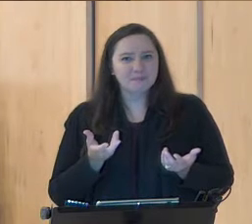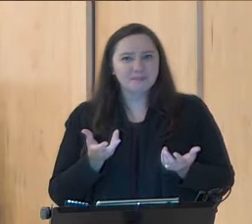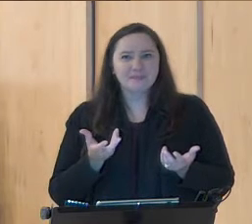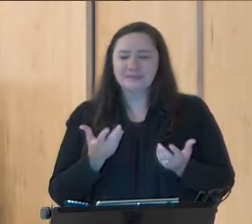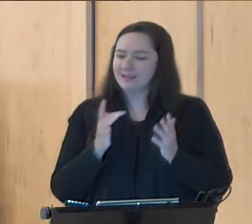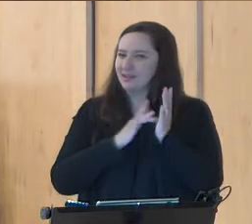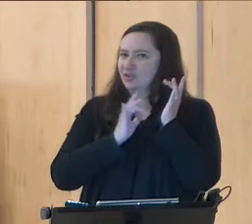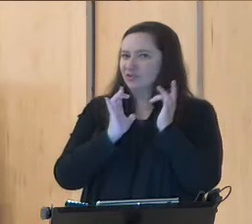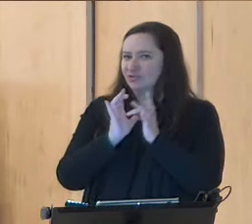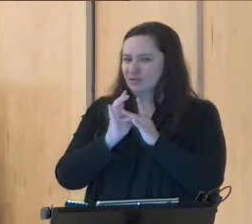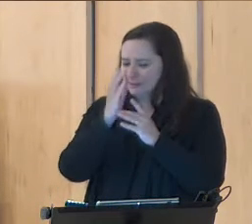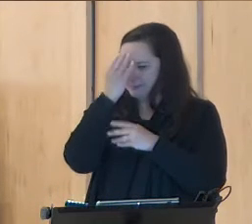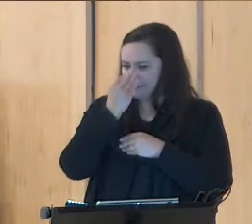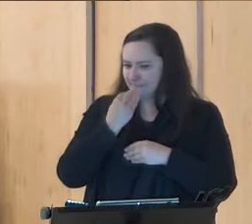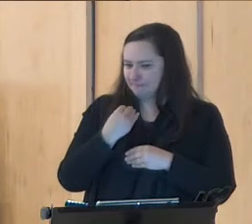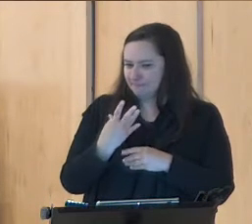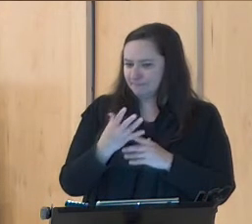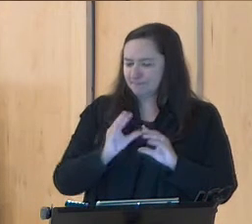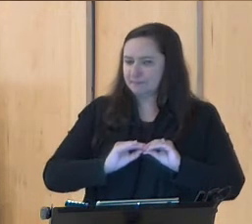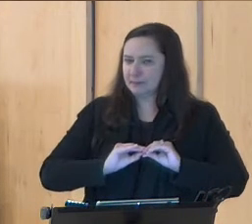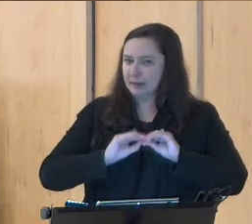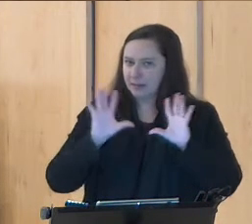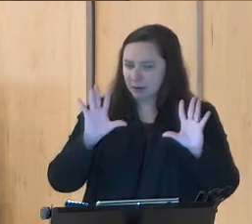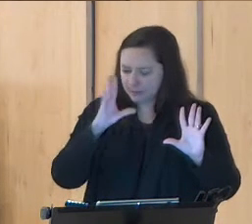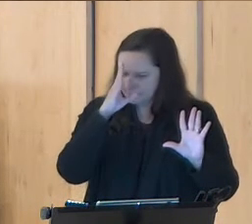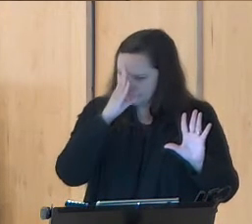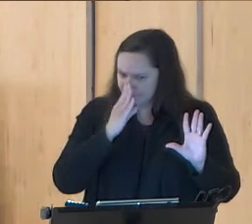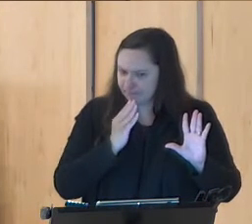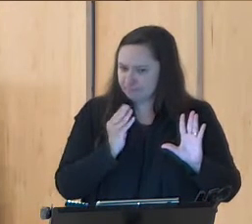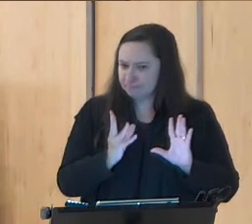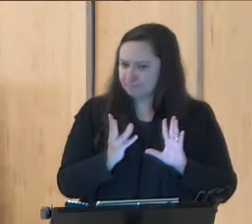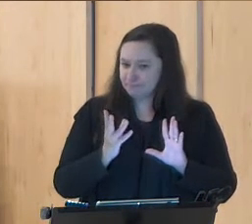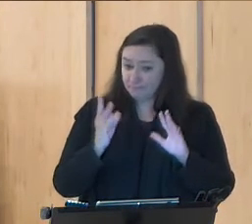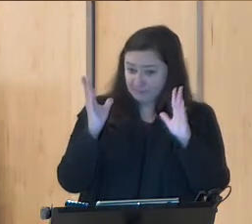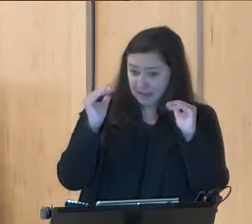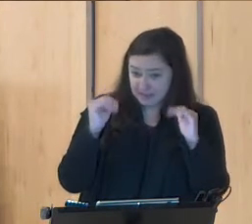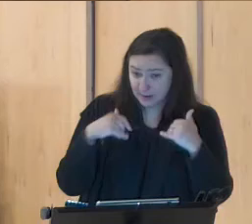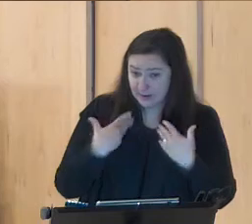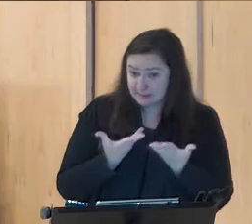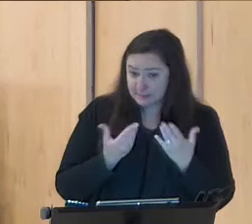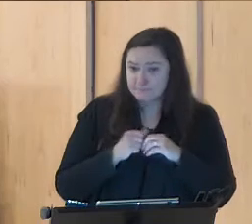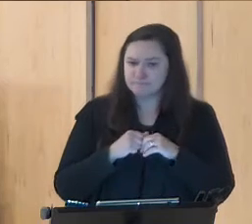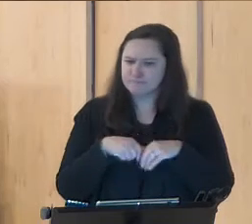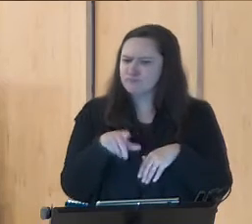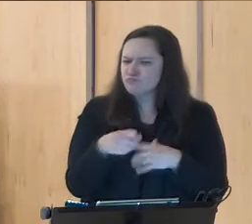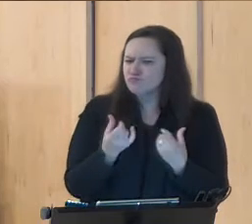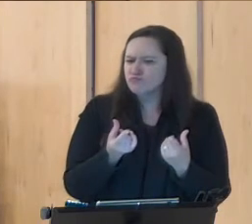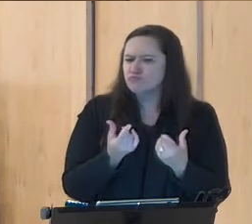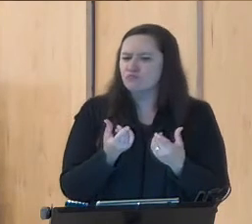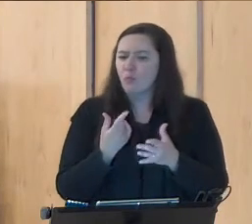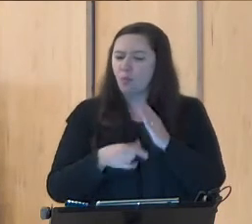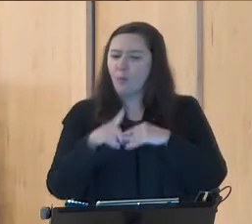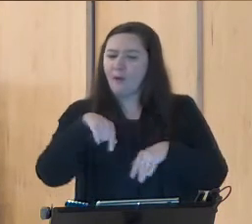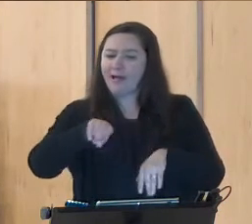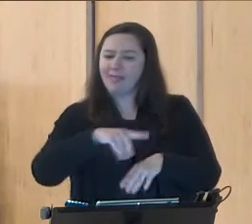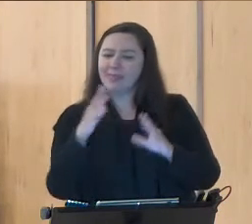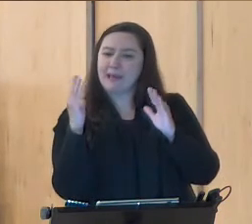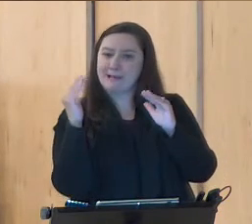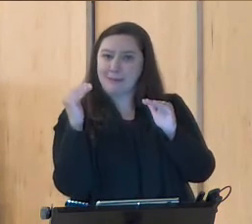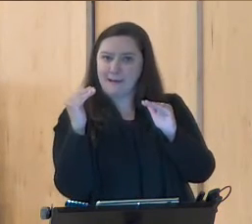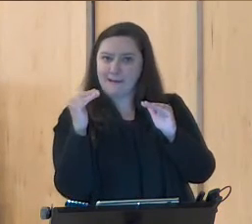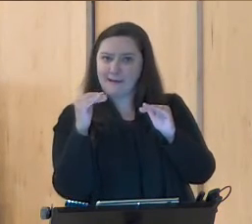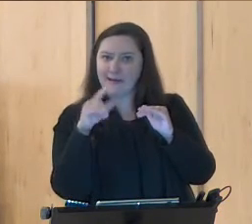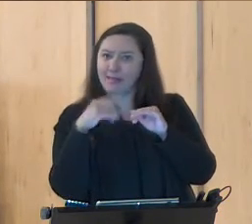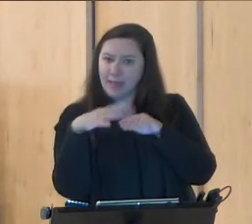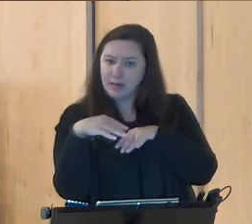told them what he expected from them and what they should also expect when they went out with